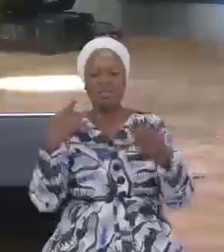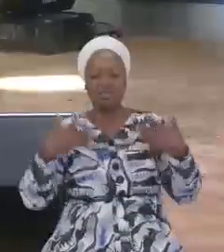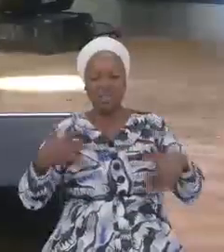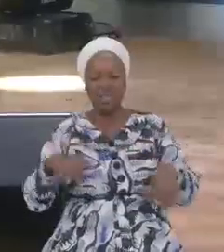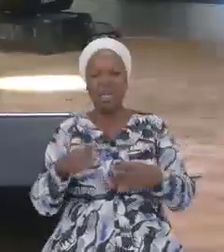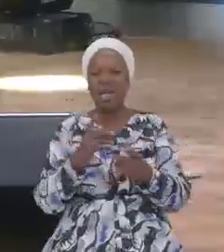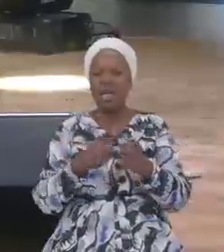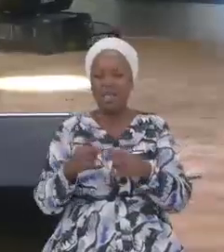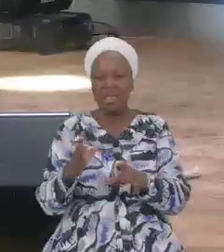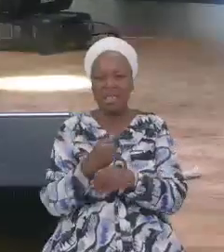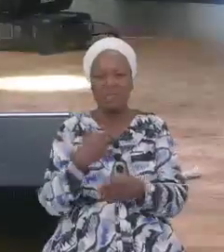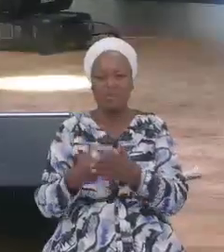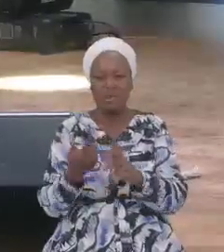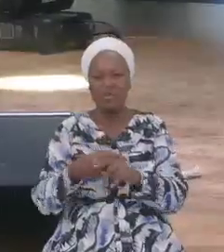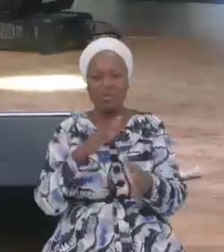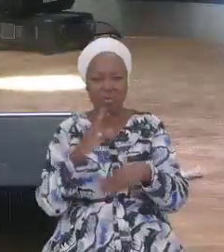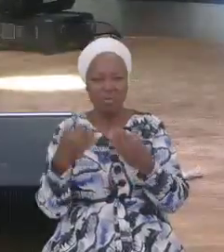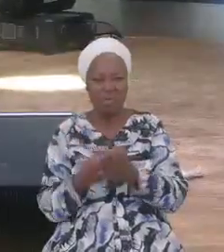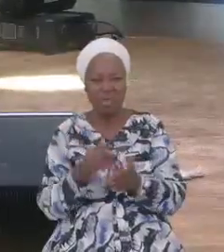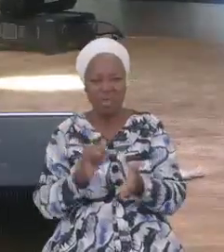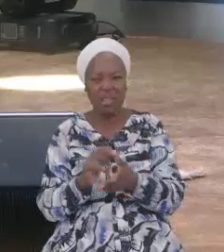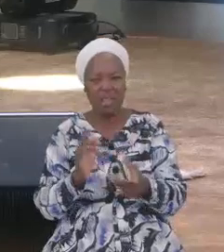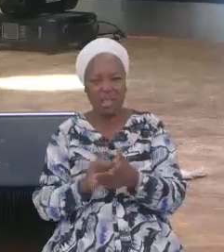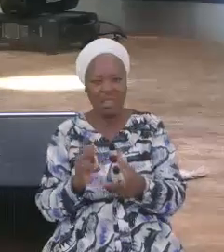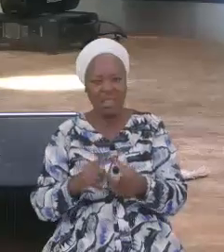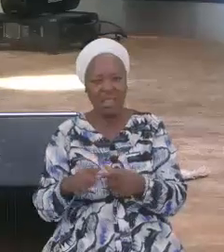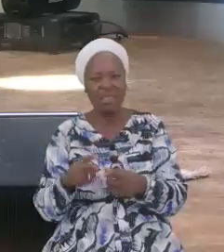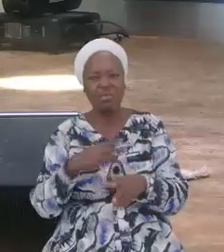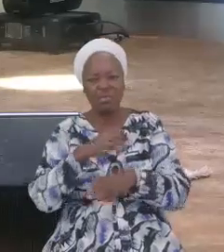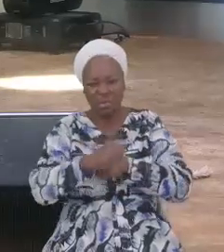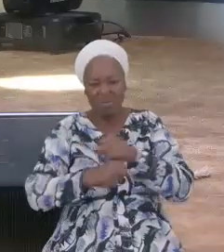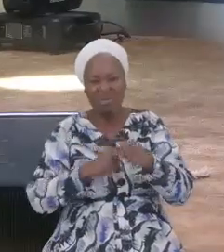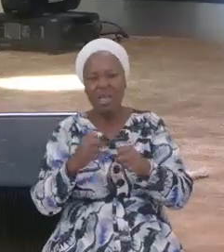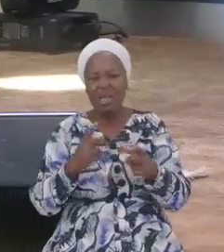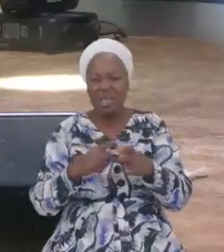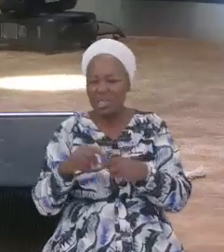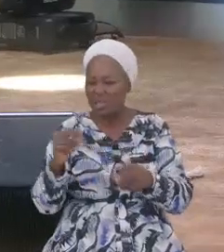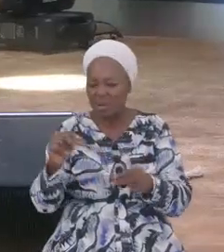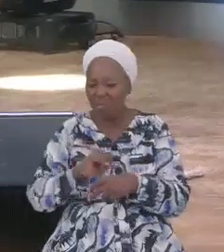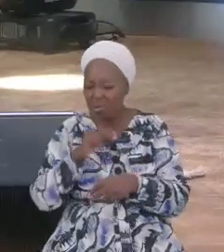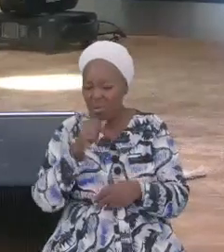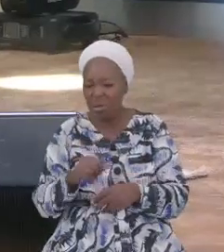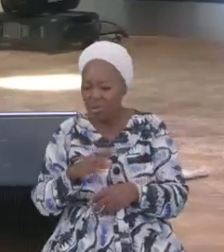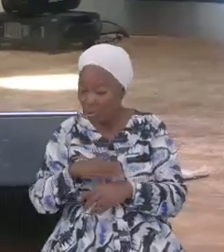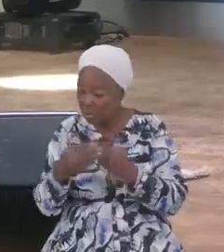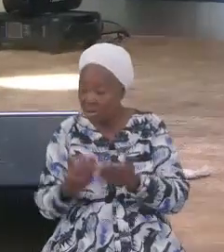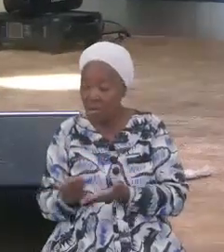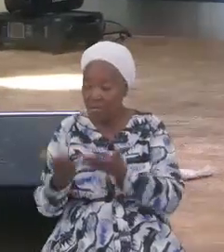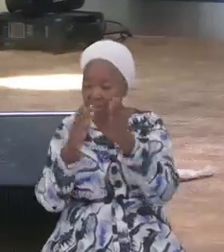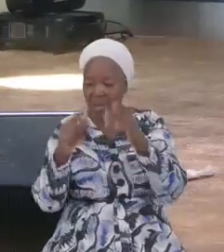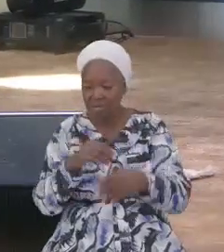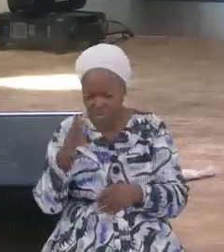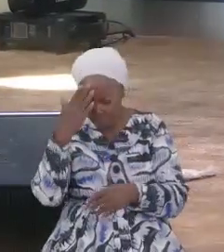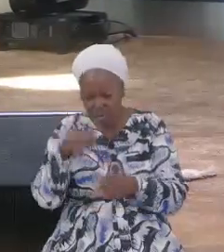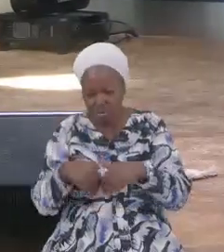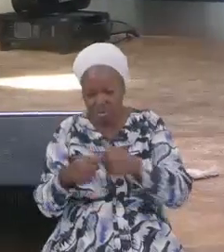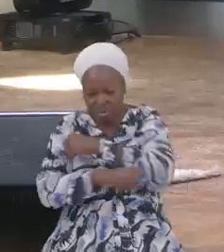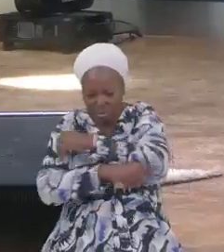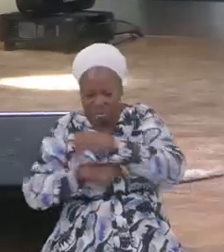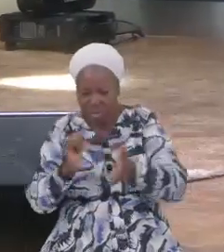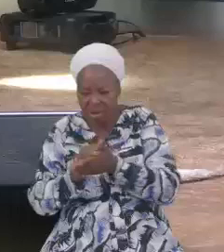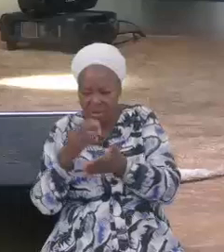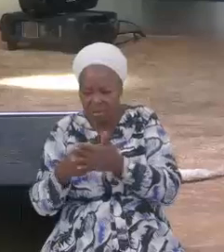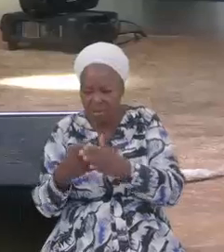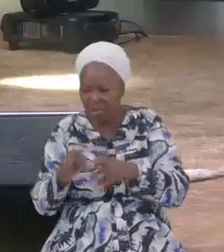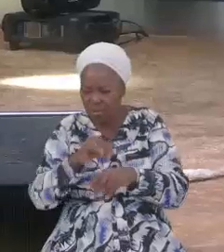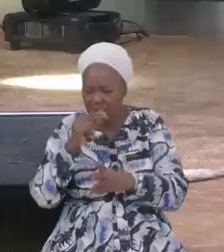then you get the money, and it's offering. It's offering. I don't care where they get the offering. I'm here. You can put the money there. If you can